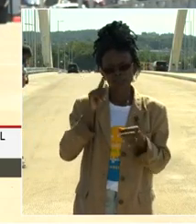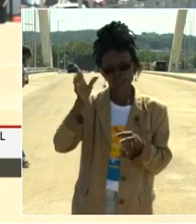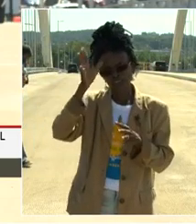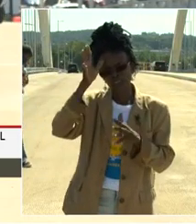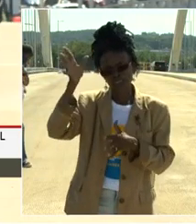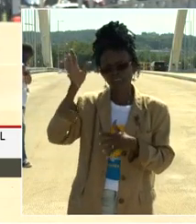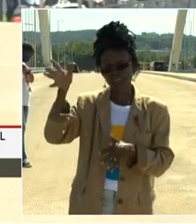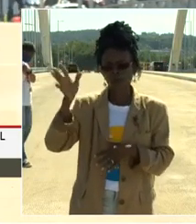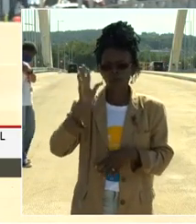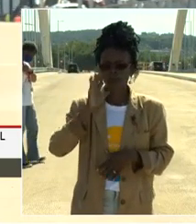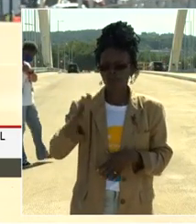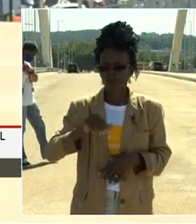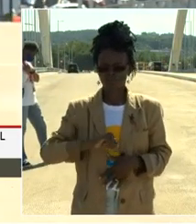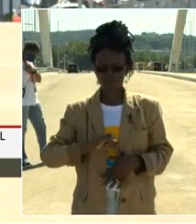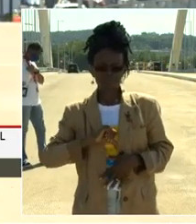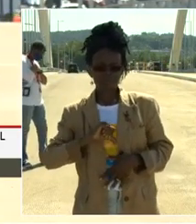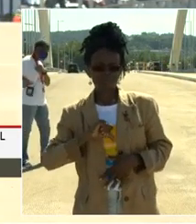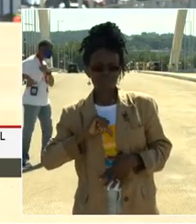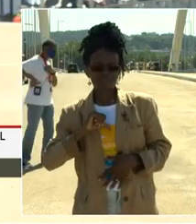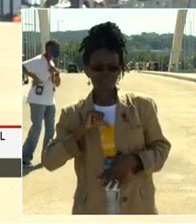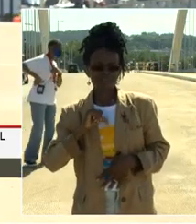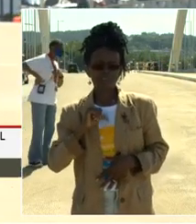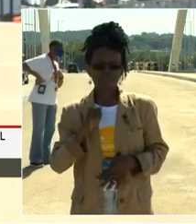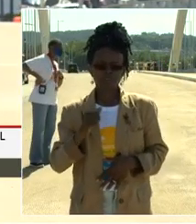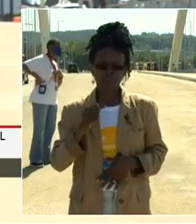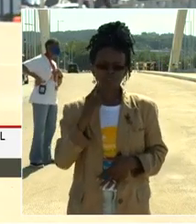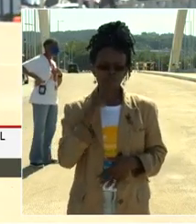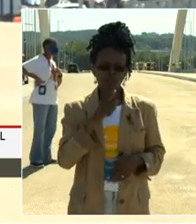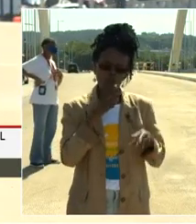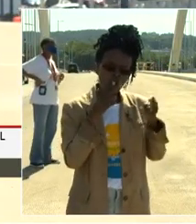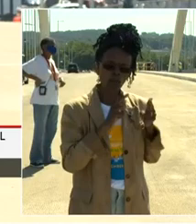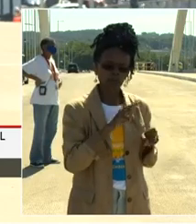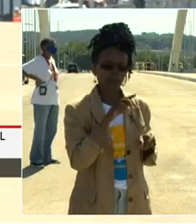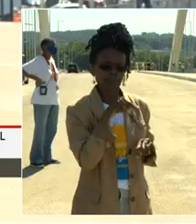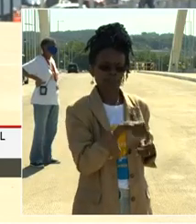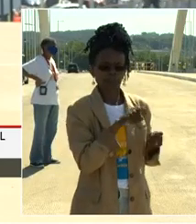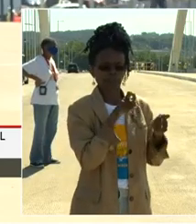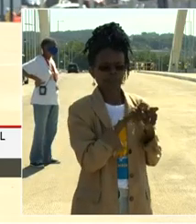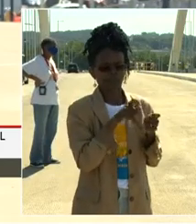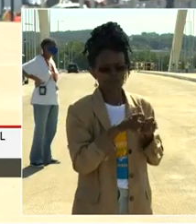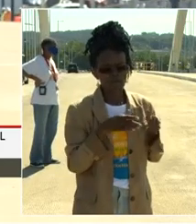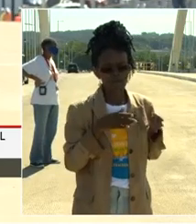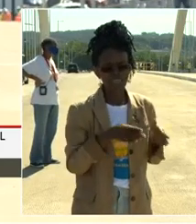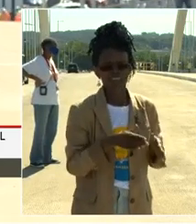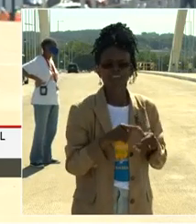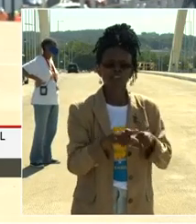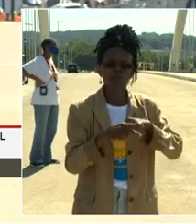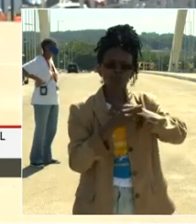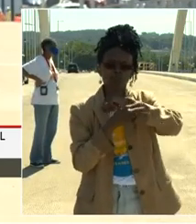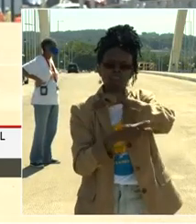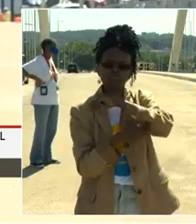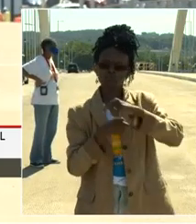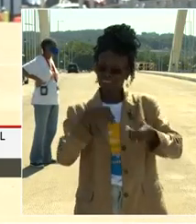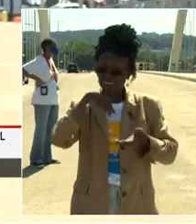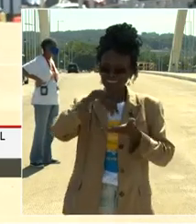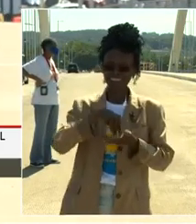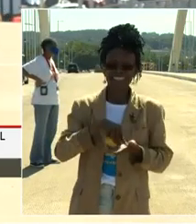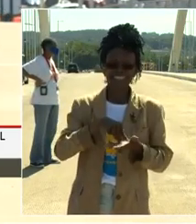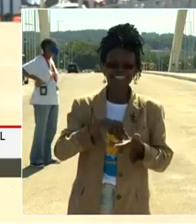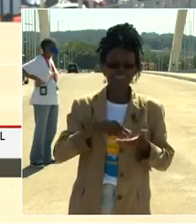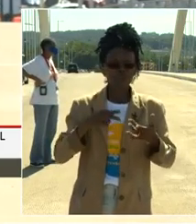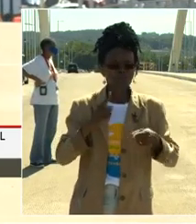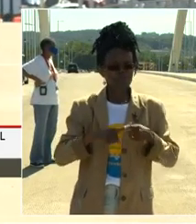in such an honorable and spectacular way as in this bridge we're standing on. Yet the poem is also